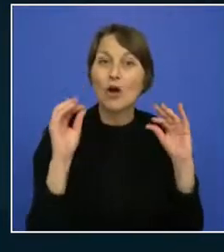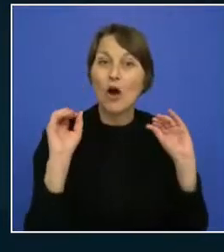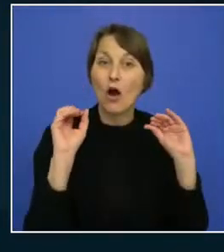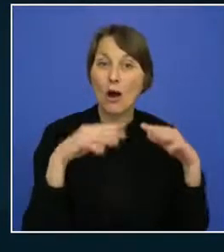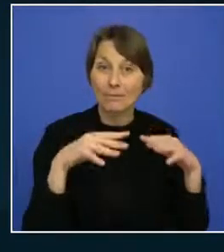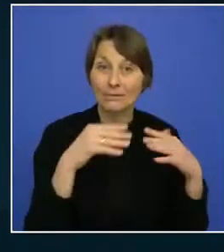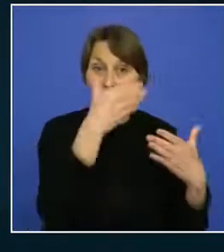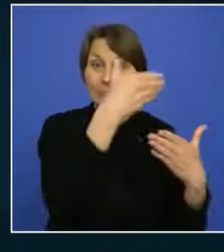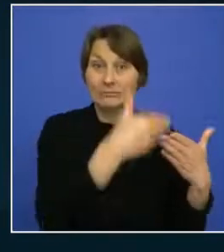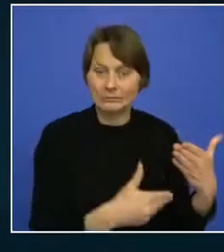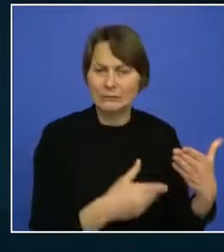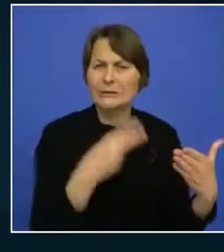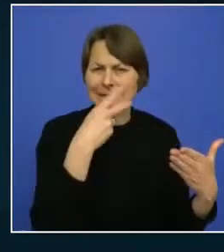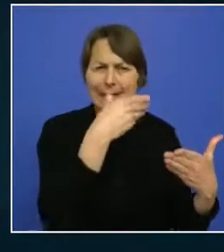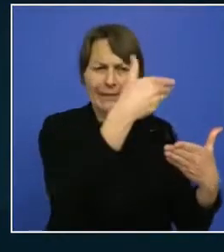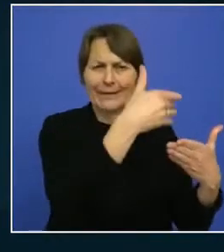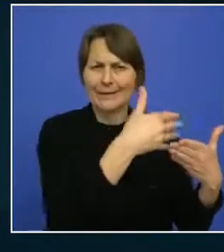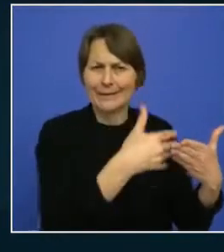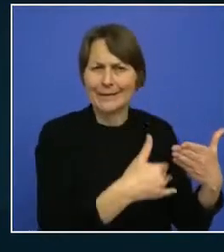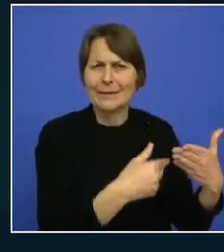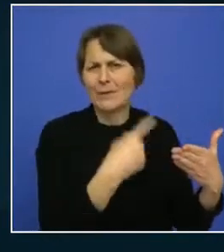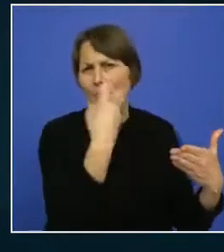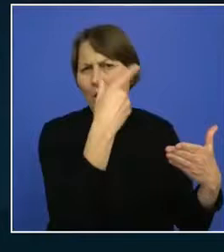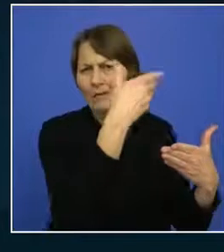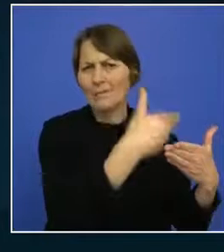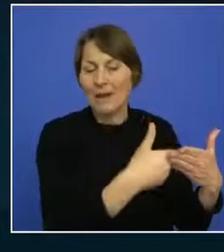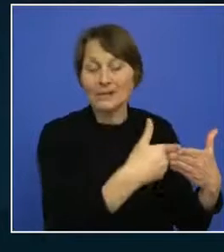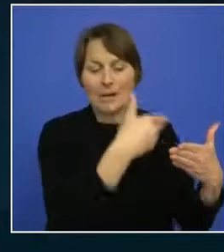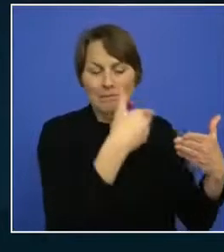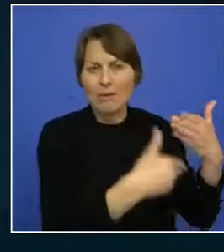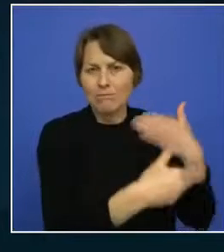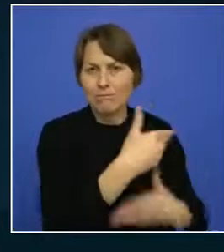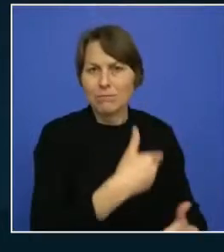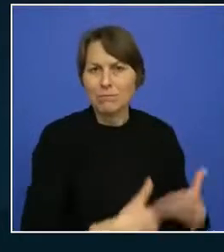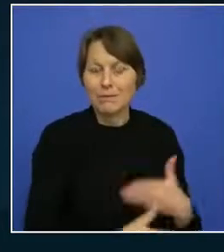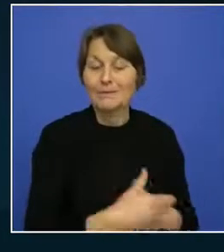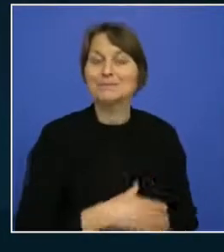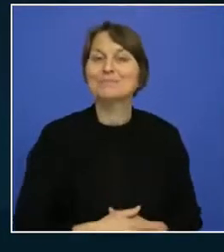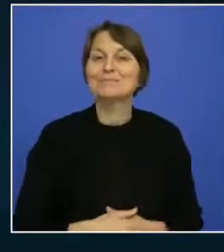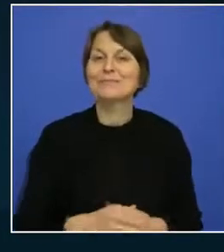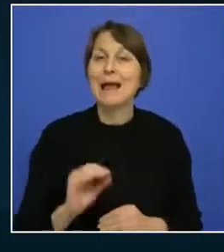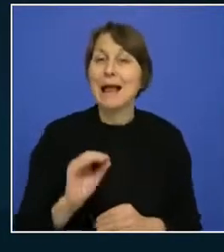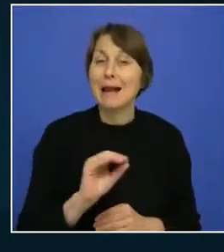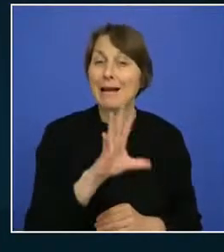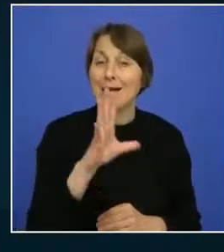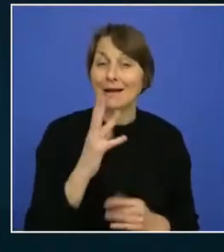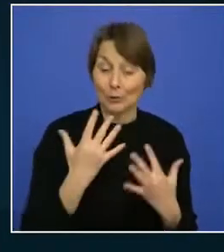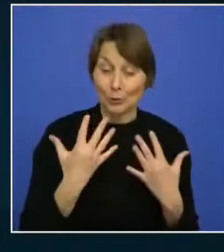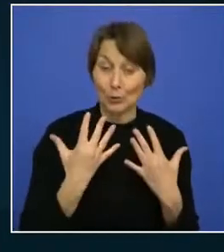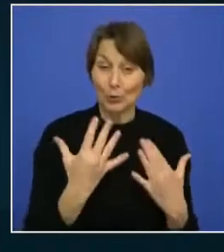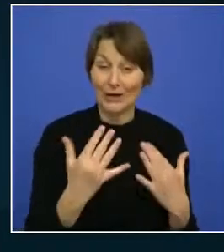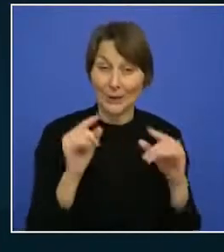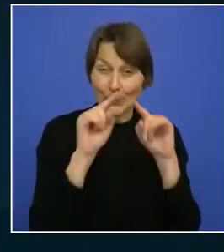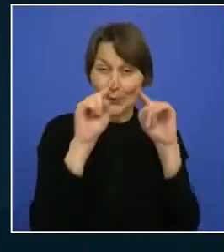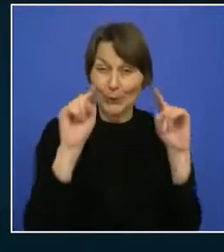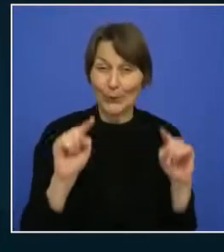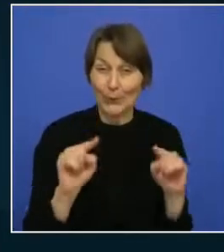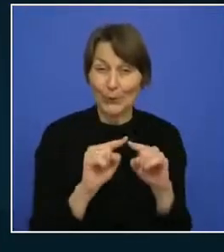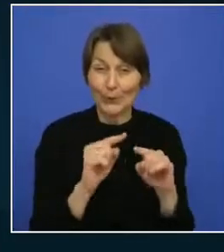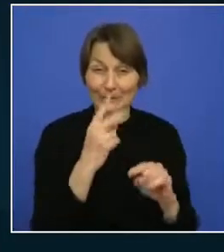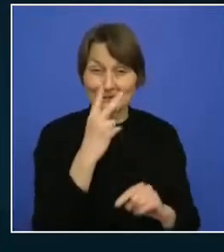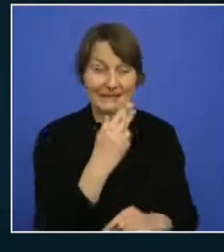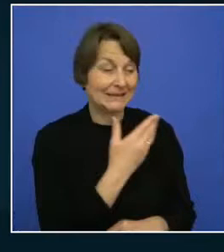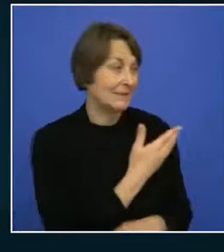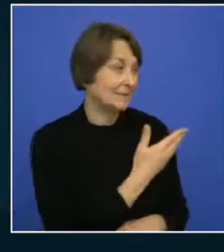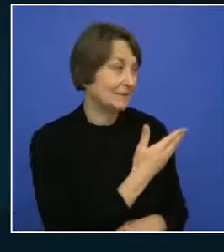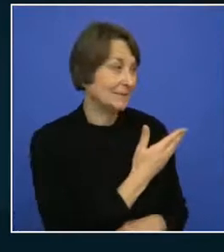many, many others. But this one is, the light green boxes on here, they just come with